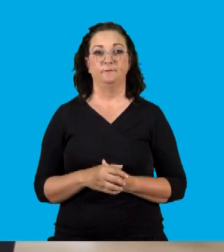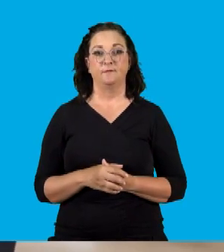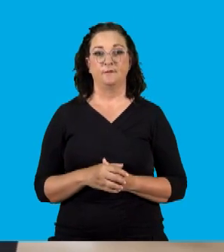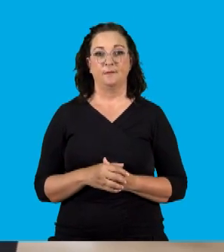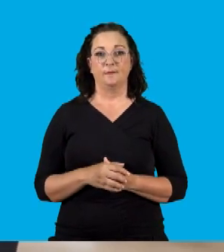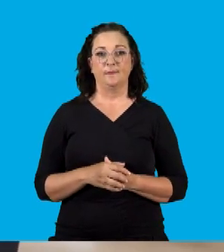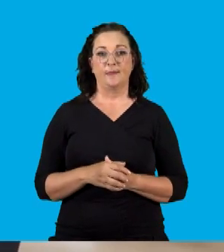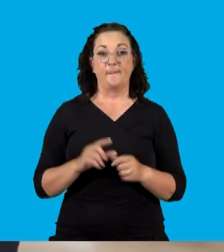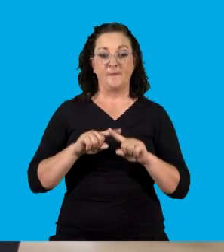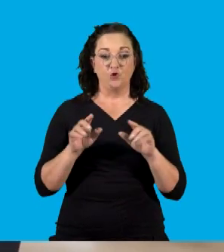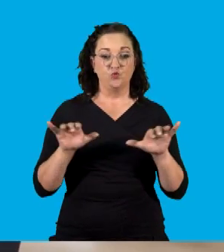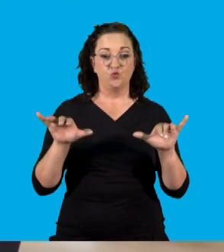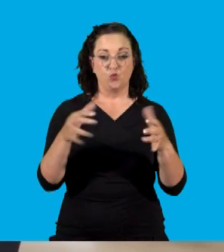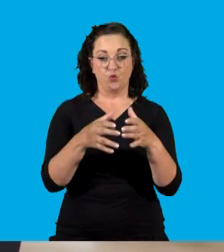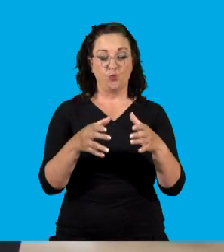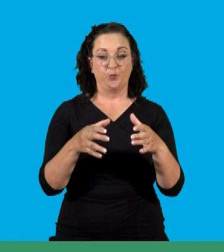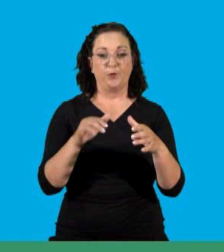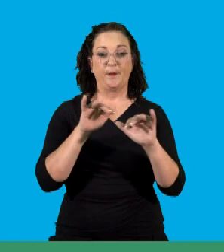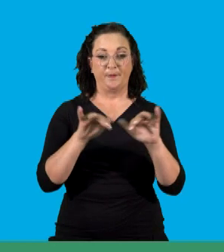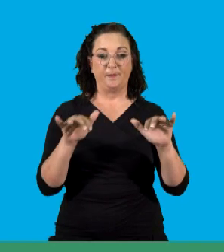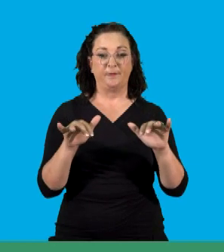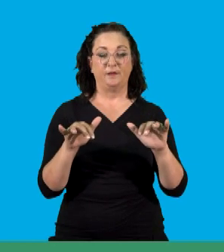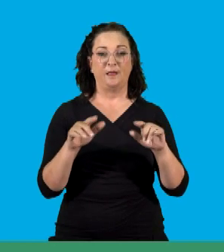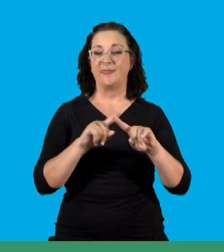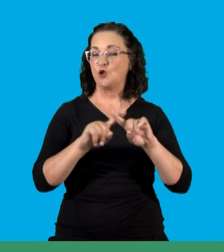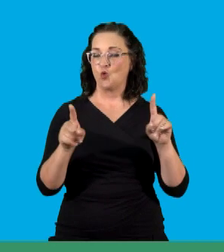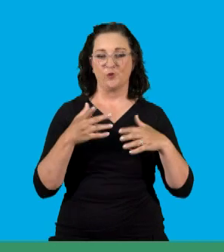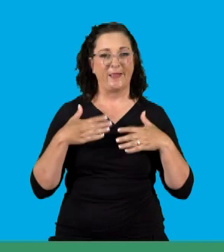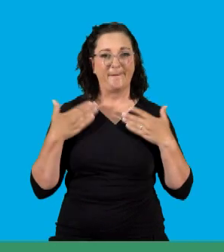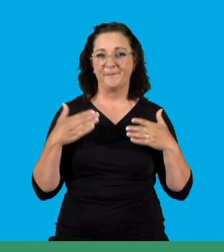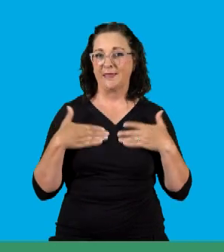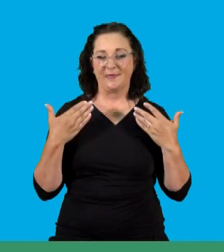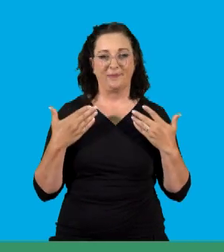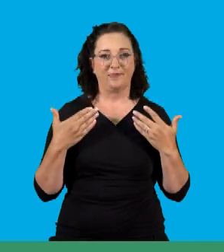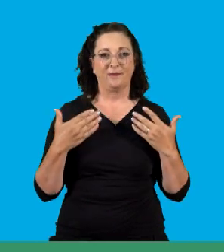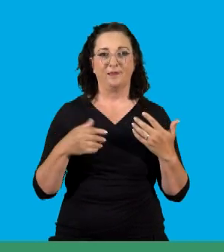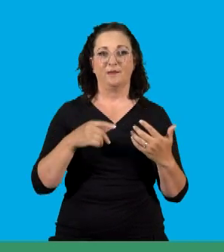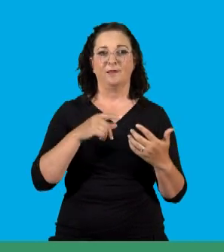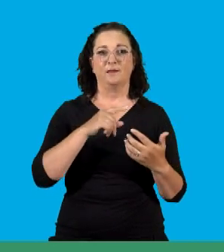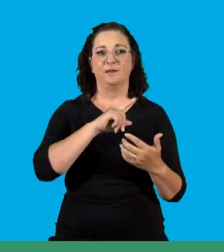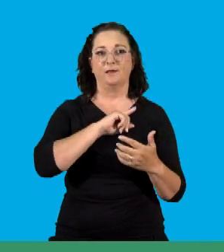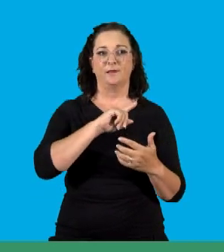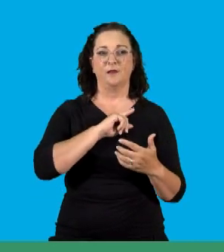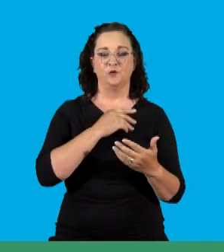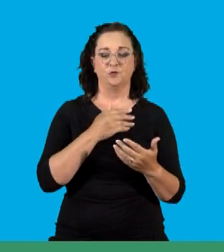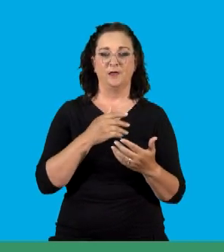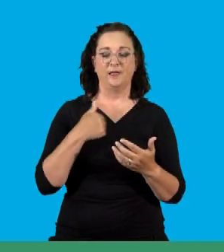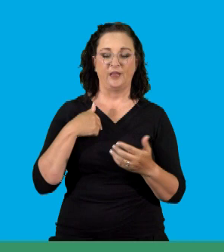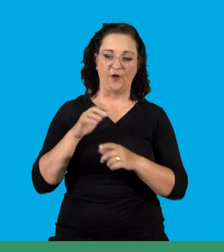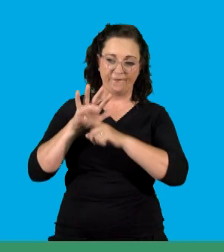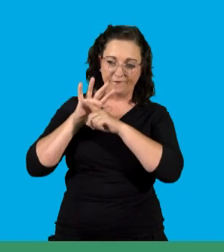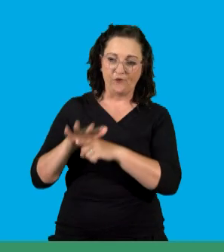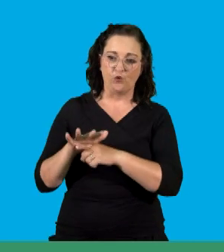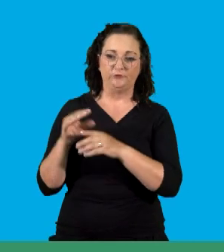employer. It is a collective action taken by a group of unhappy employees for employers to